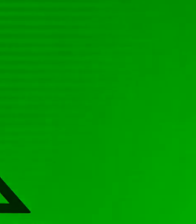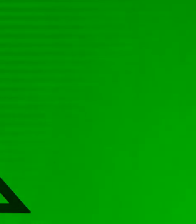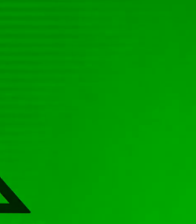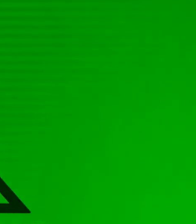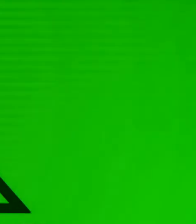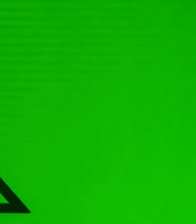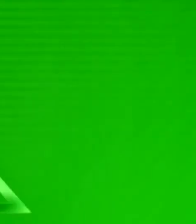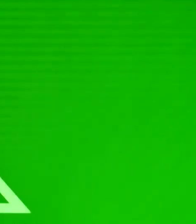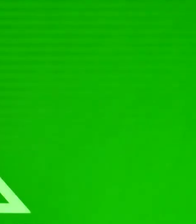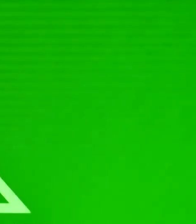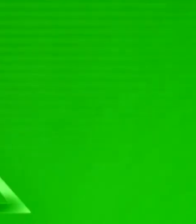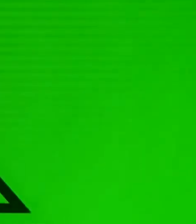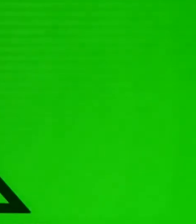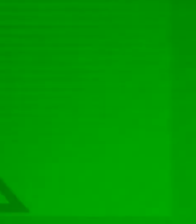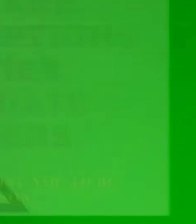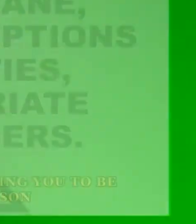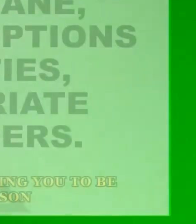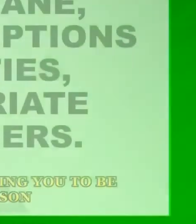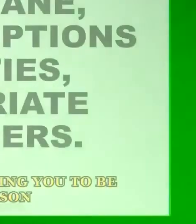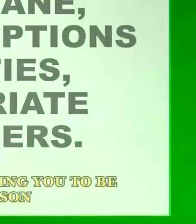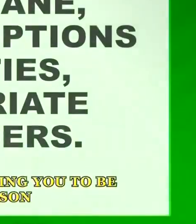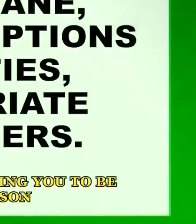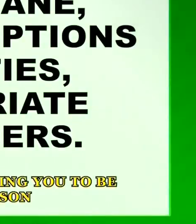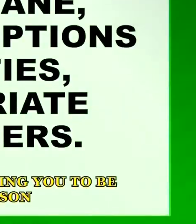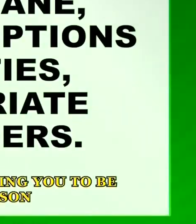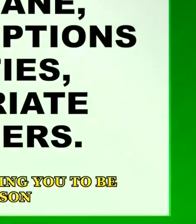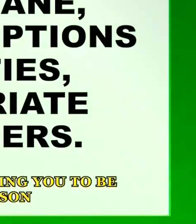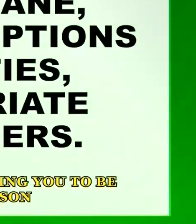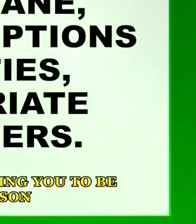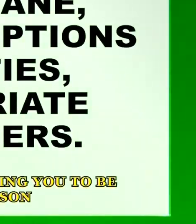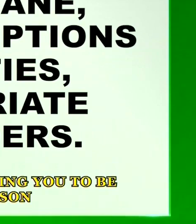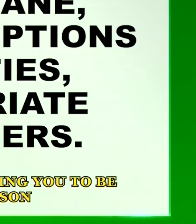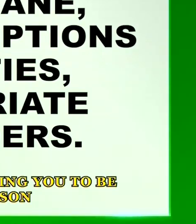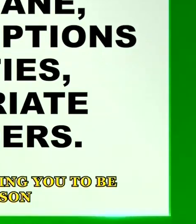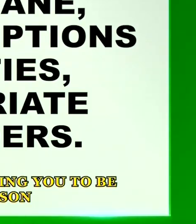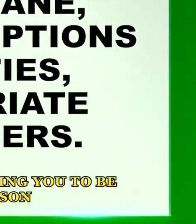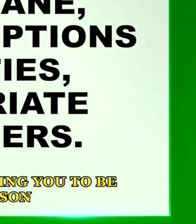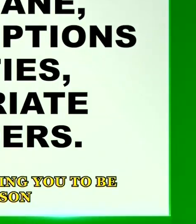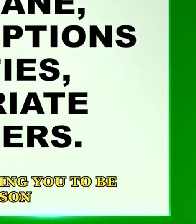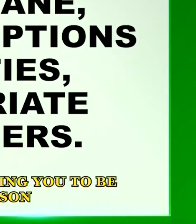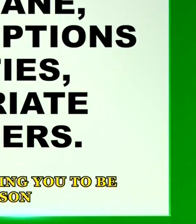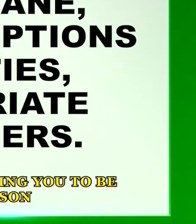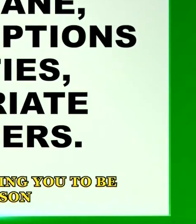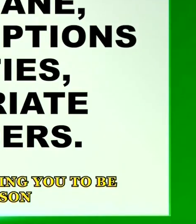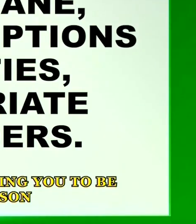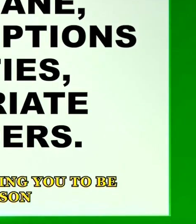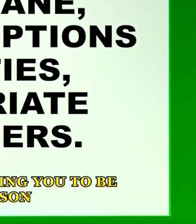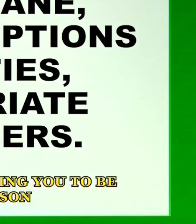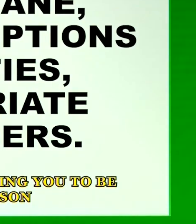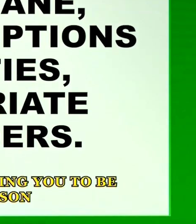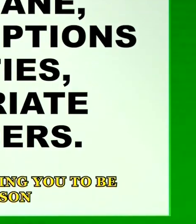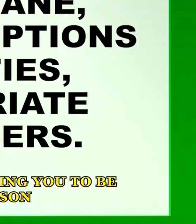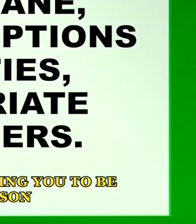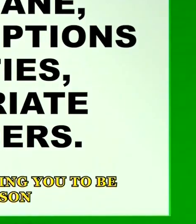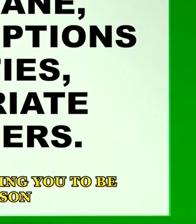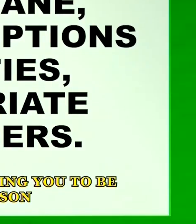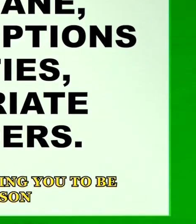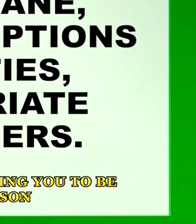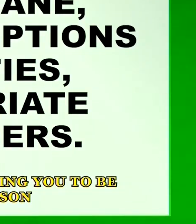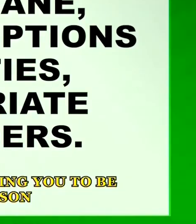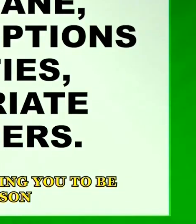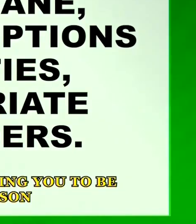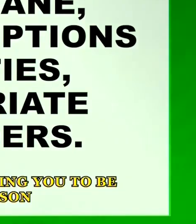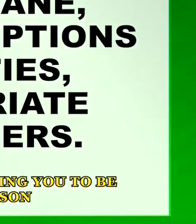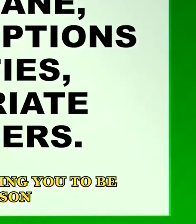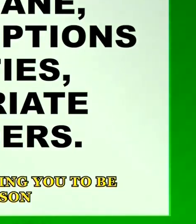the way you want it to be. After a hurricane, report any disruptions to your utilities to the appropriate service